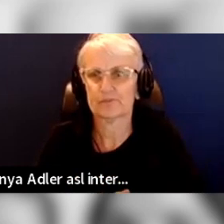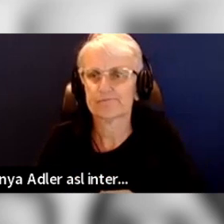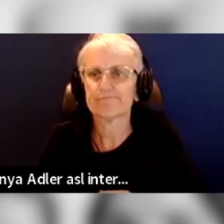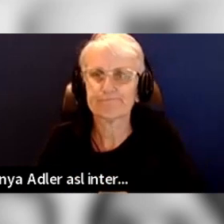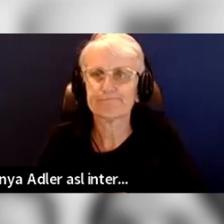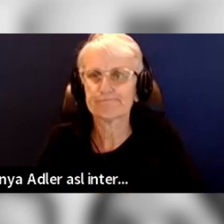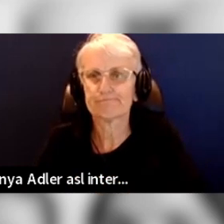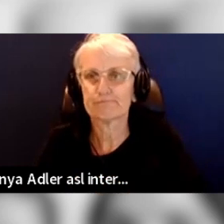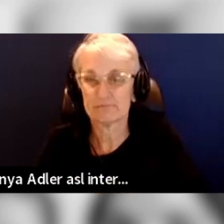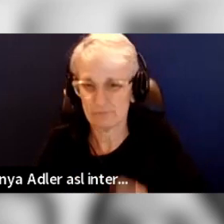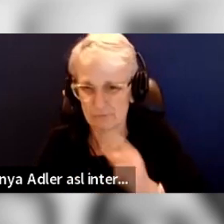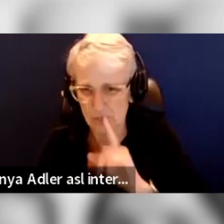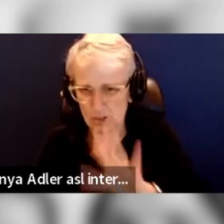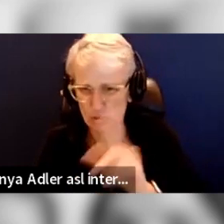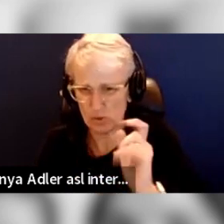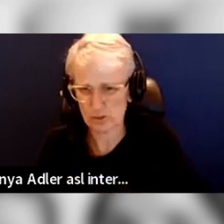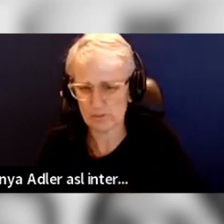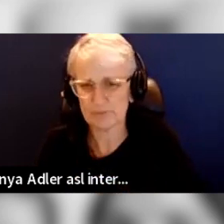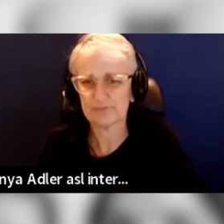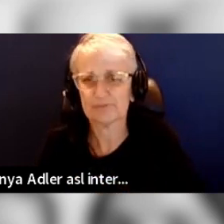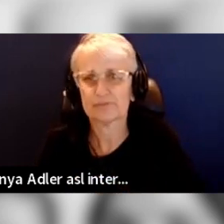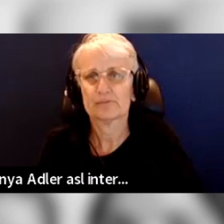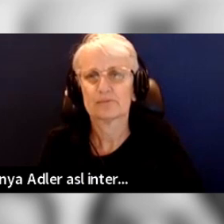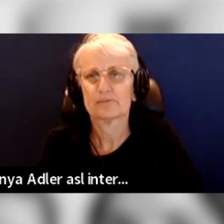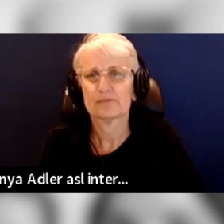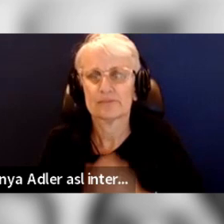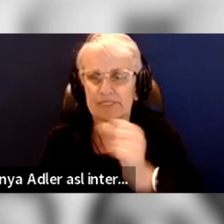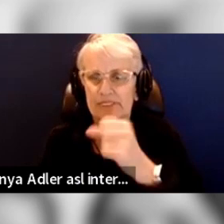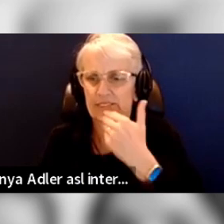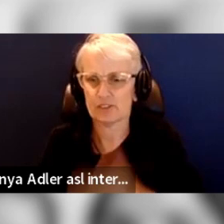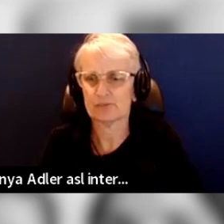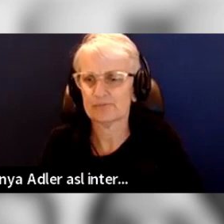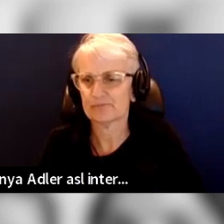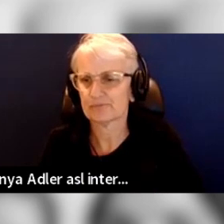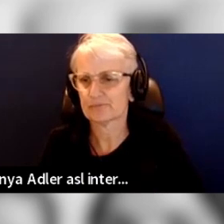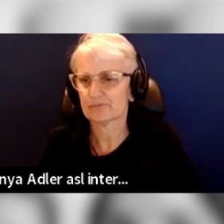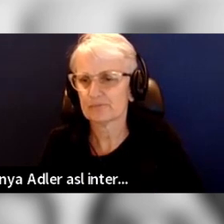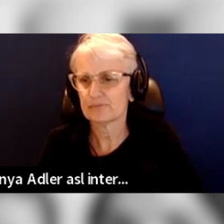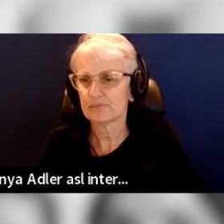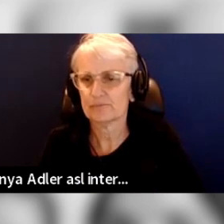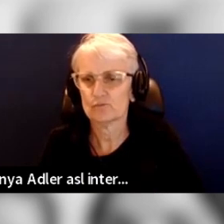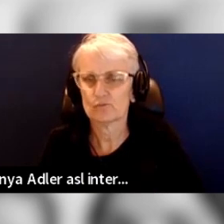yeah, does that answer your question? Yeah, that's perfect. Thank you. Awesome, no problem.